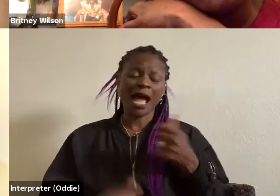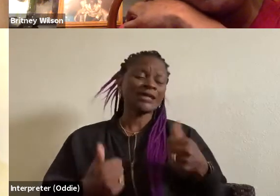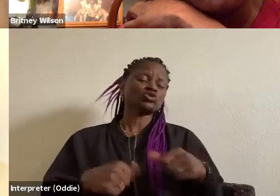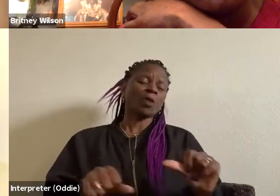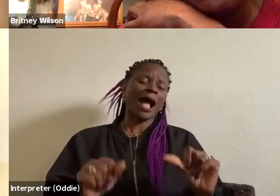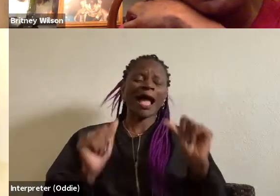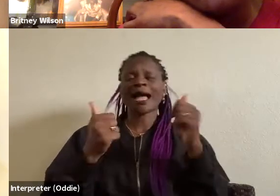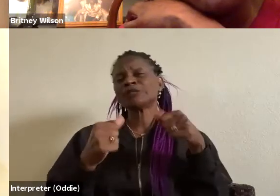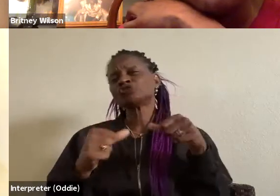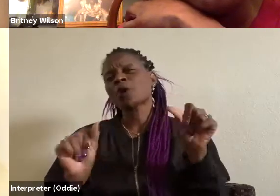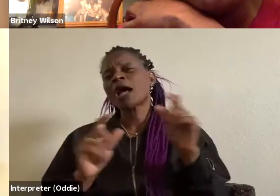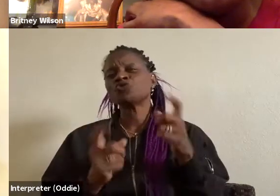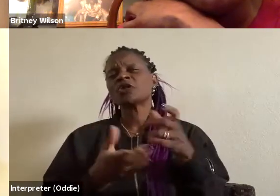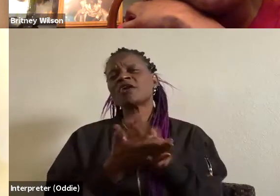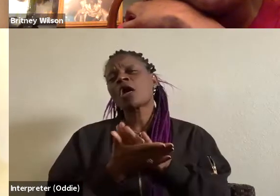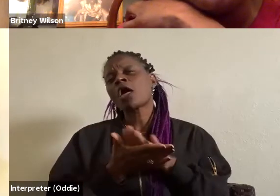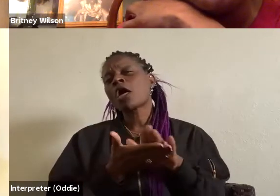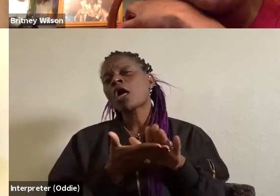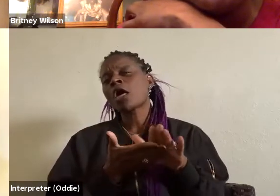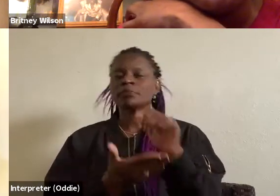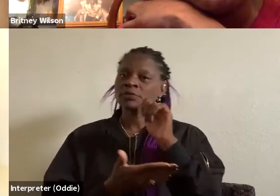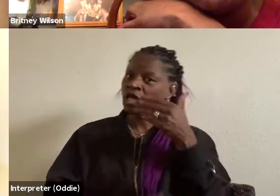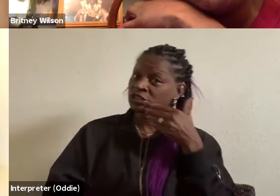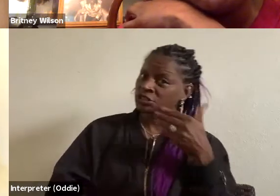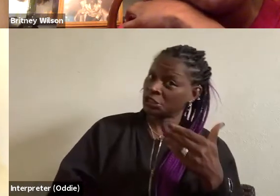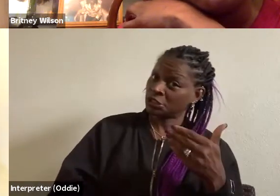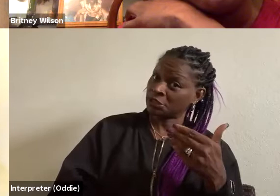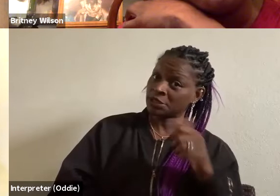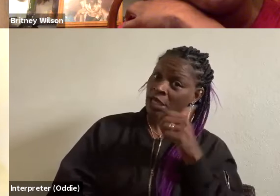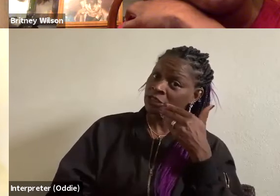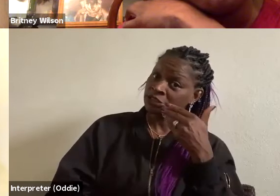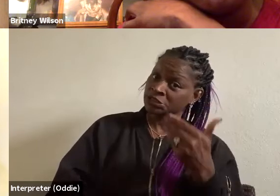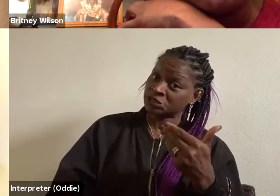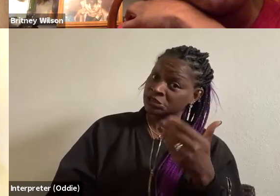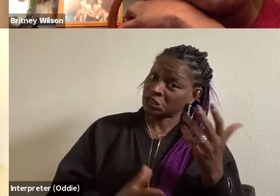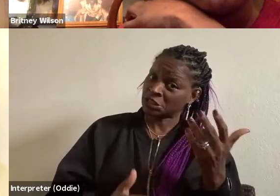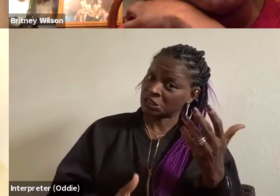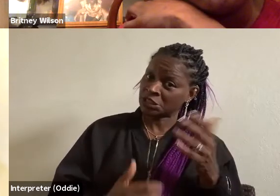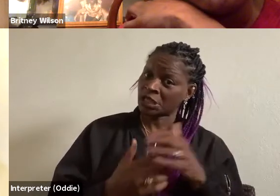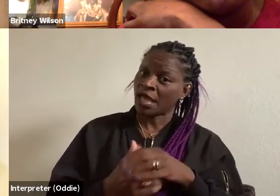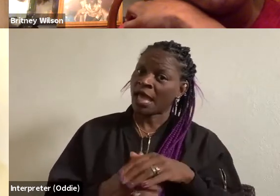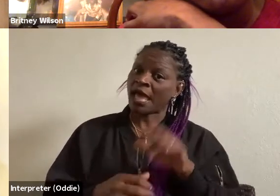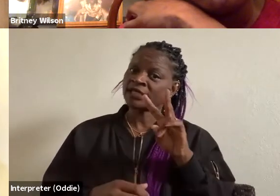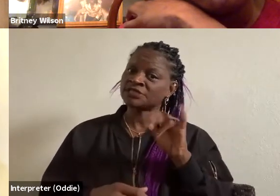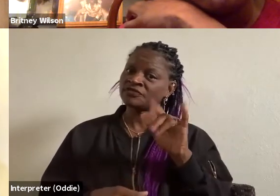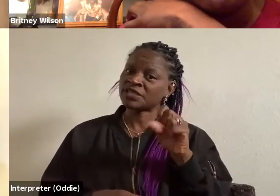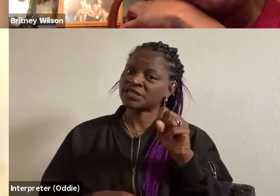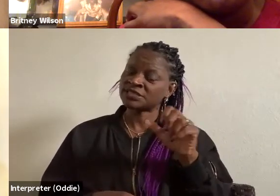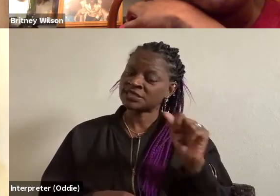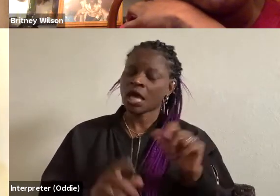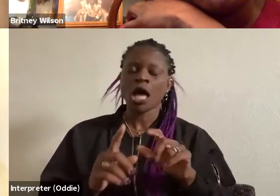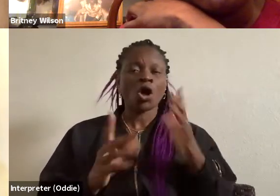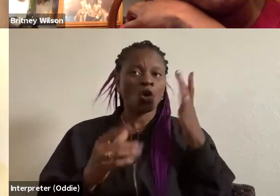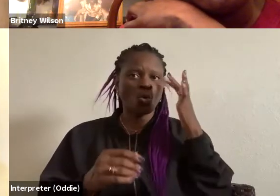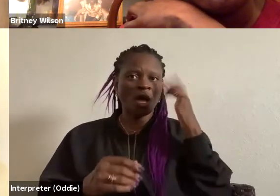good at it as Vilissa is. I'm just not, because I think I get frustrated when I see disability used